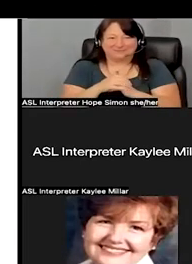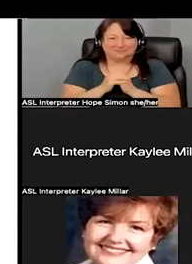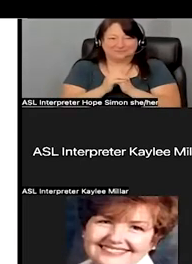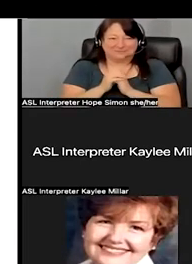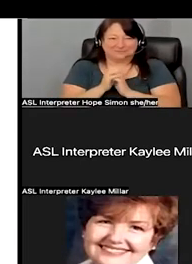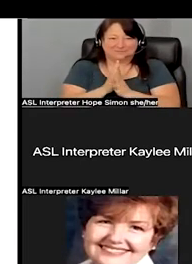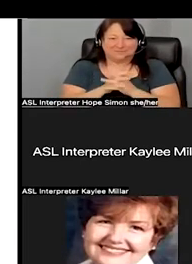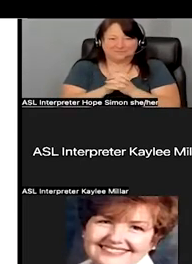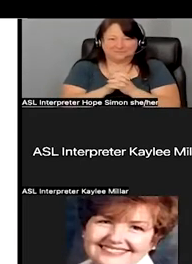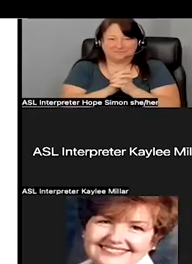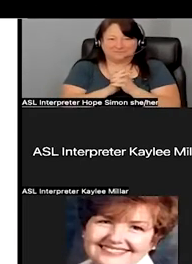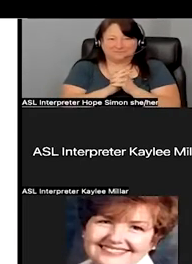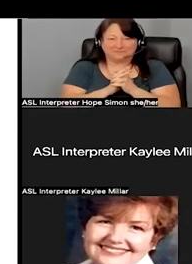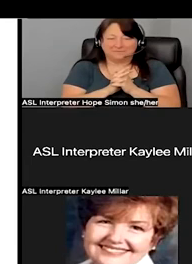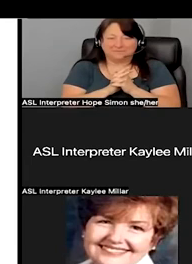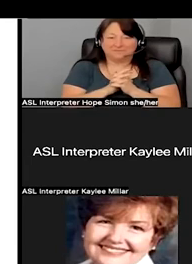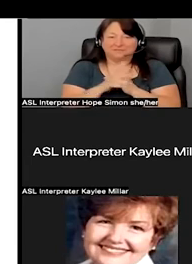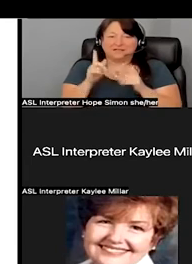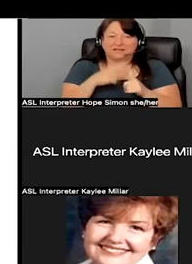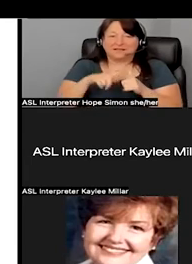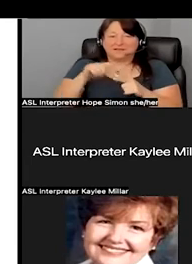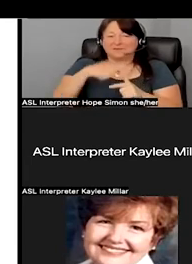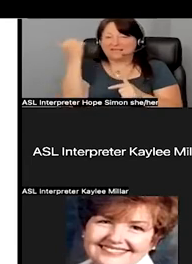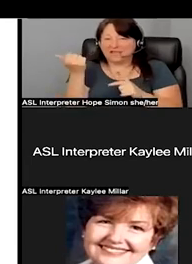And then there was another comment.